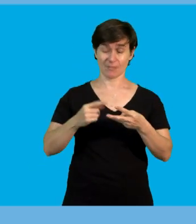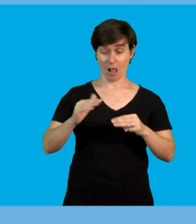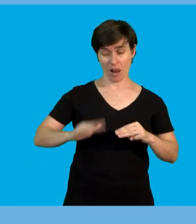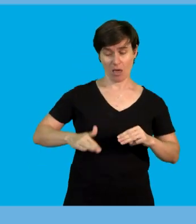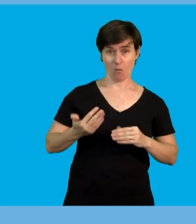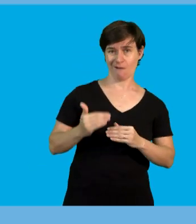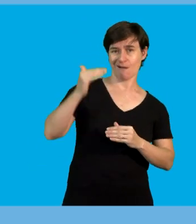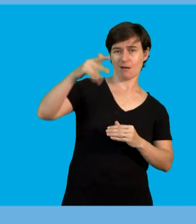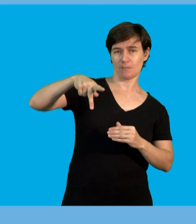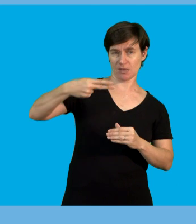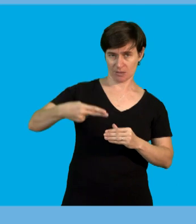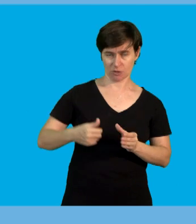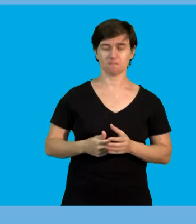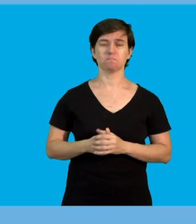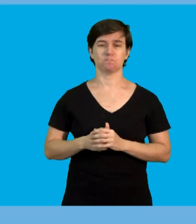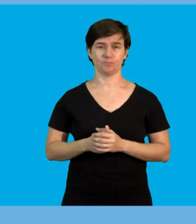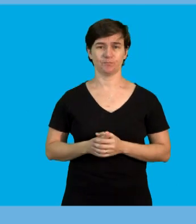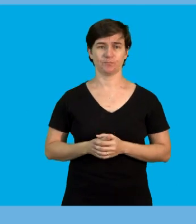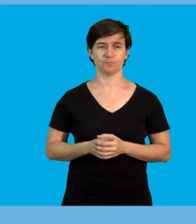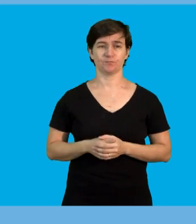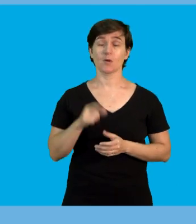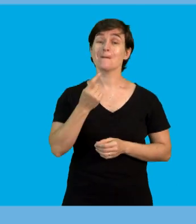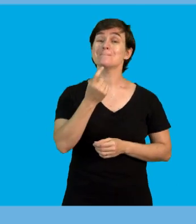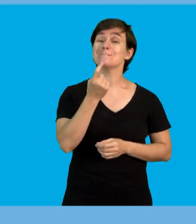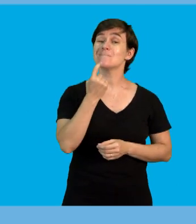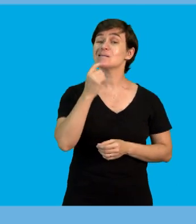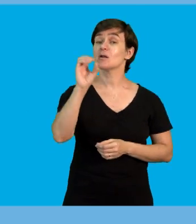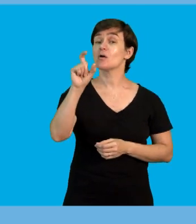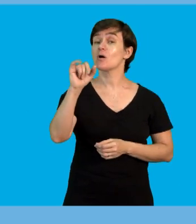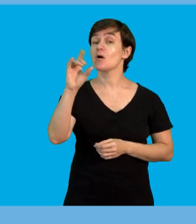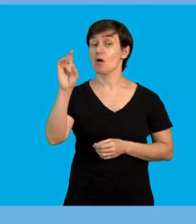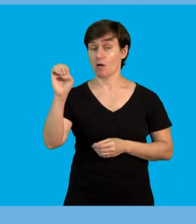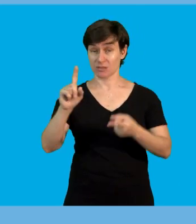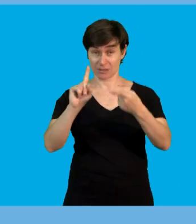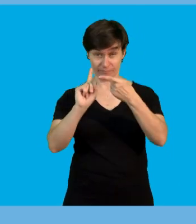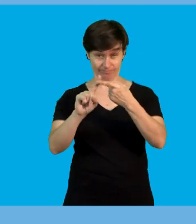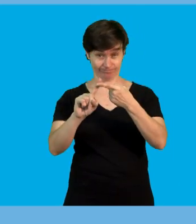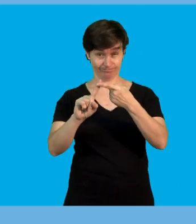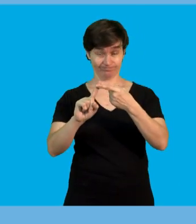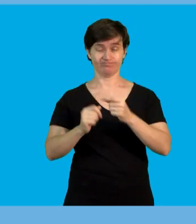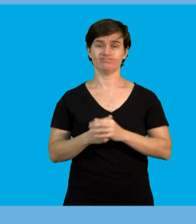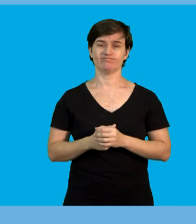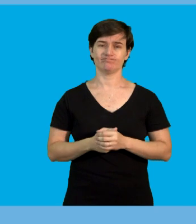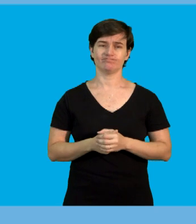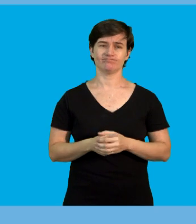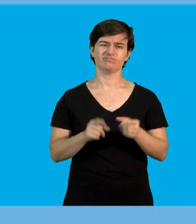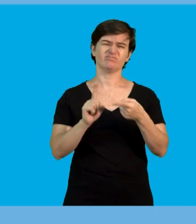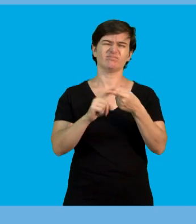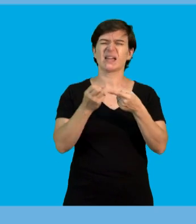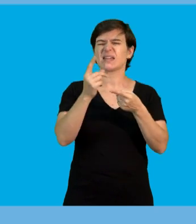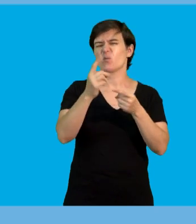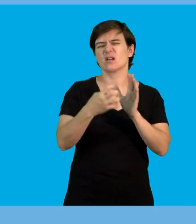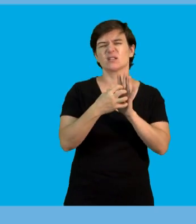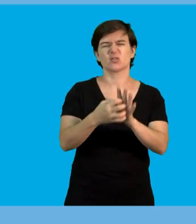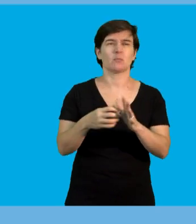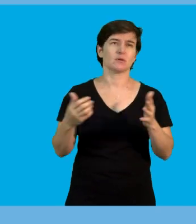then also say if it has a low or a high pH. So, metal oxide and metal hydroxides. So we